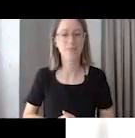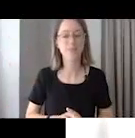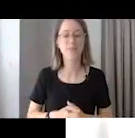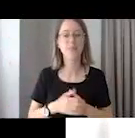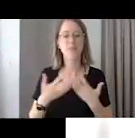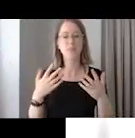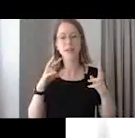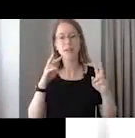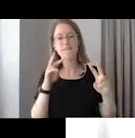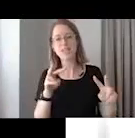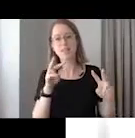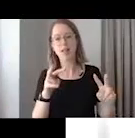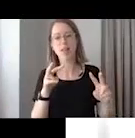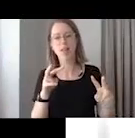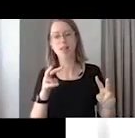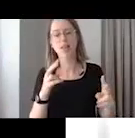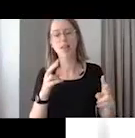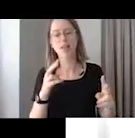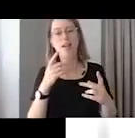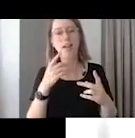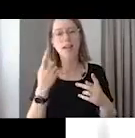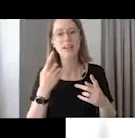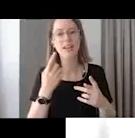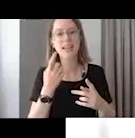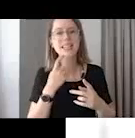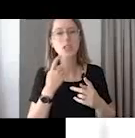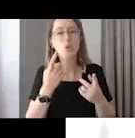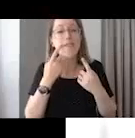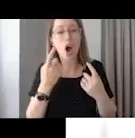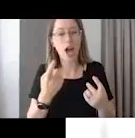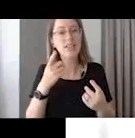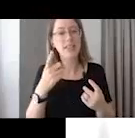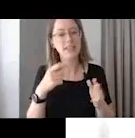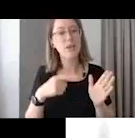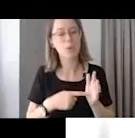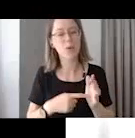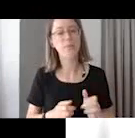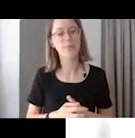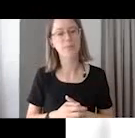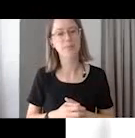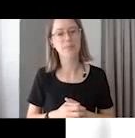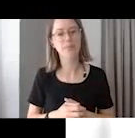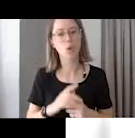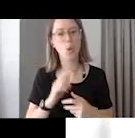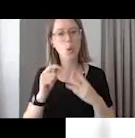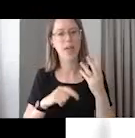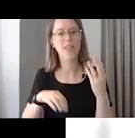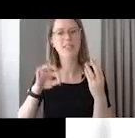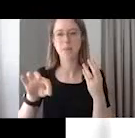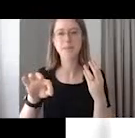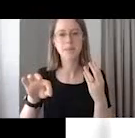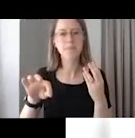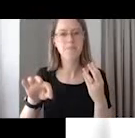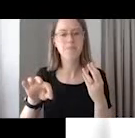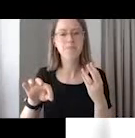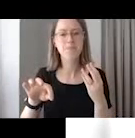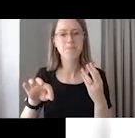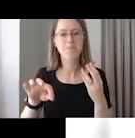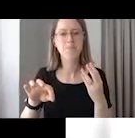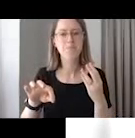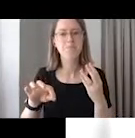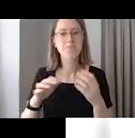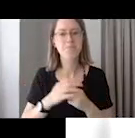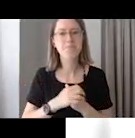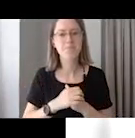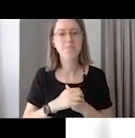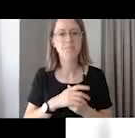and findable very easy, but all the other tips I think are the